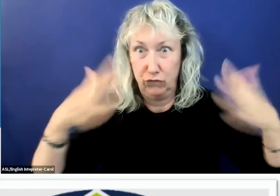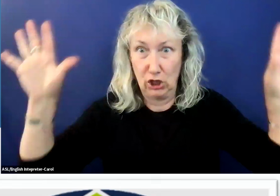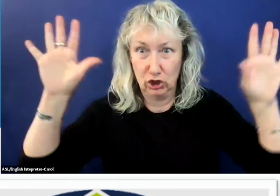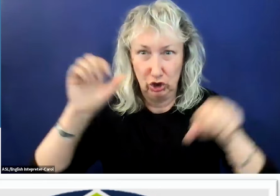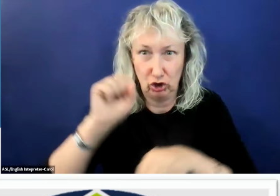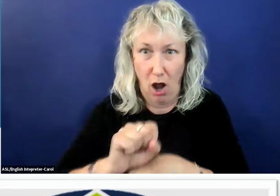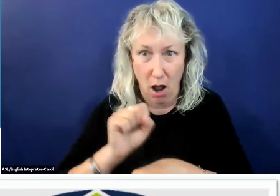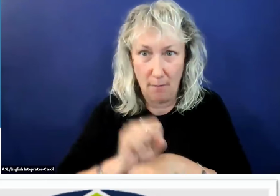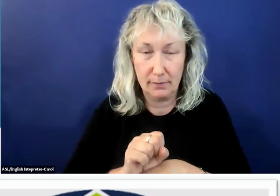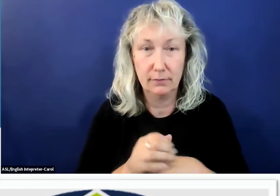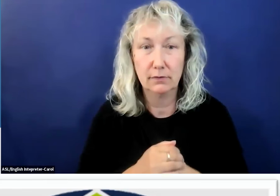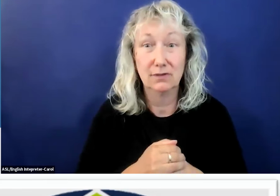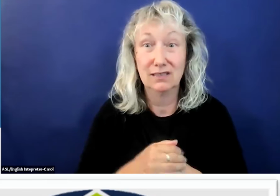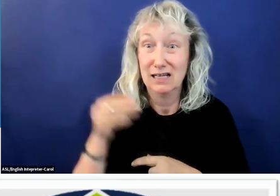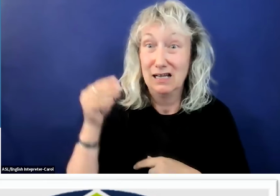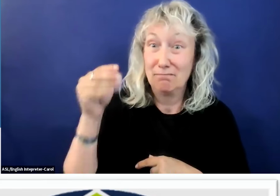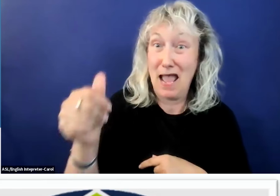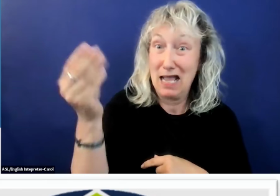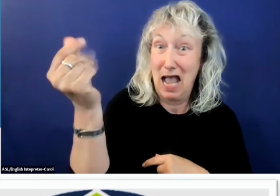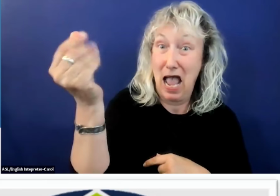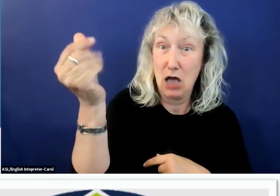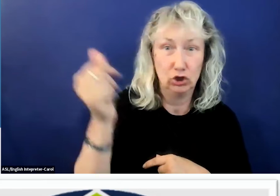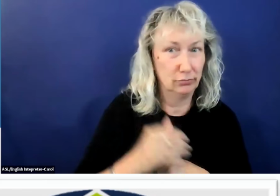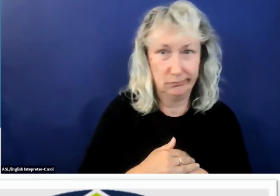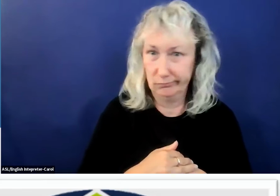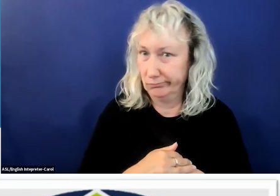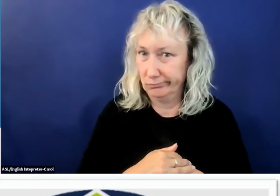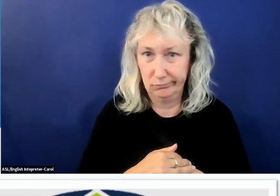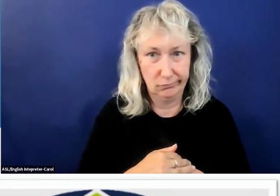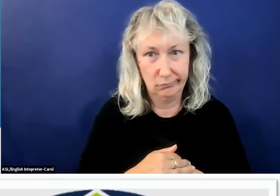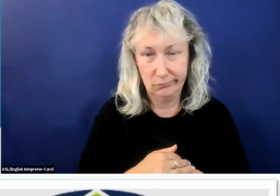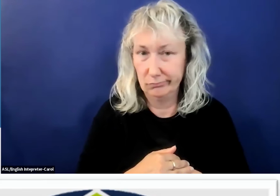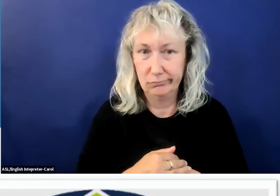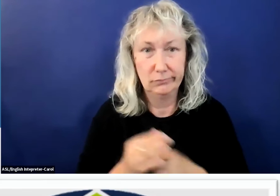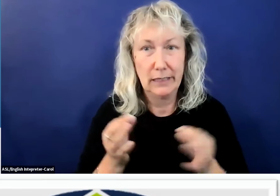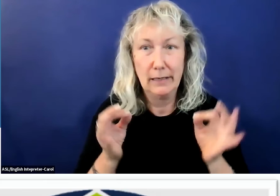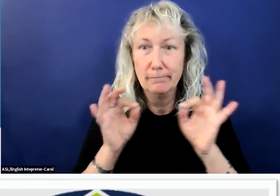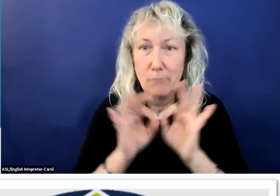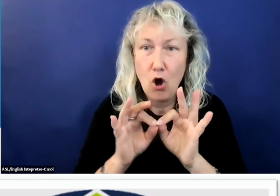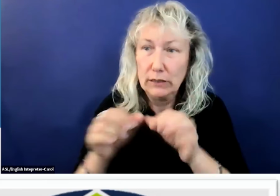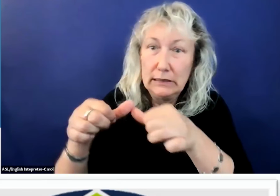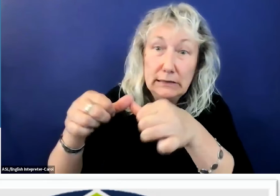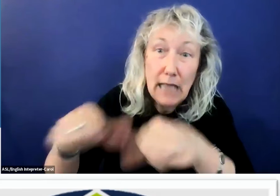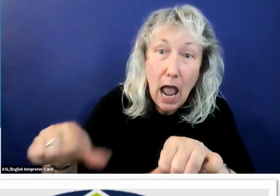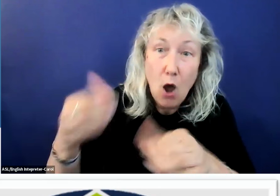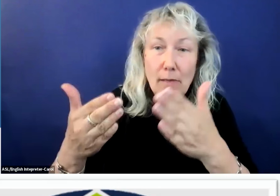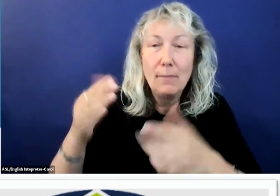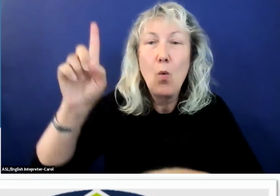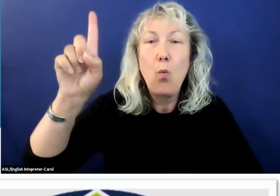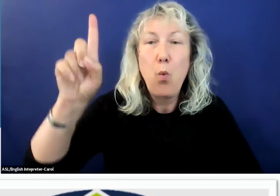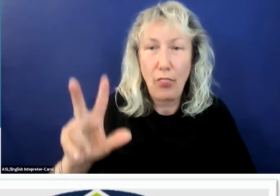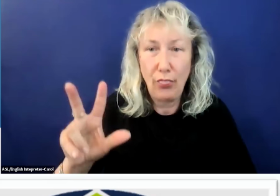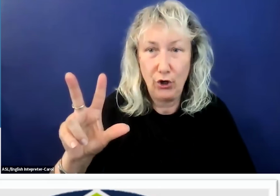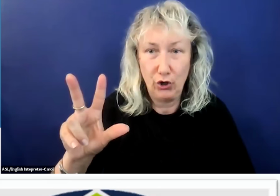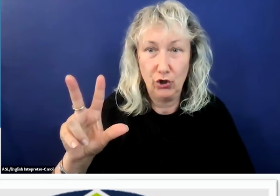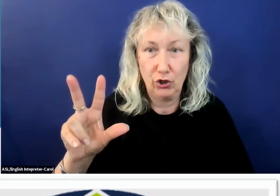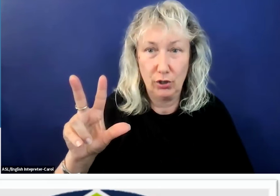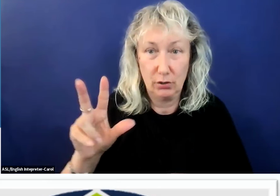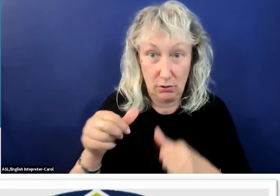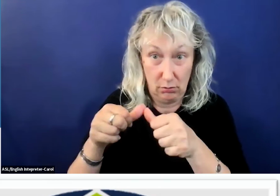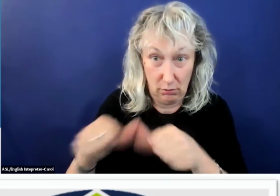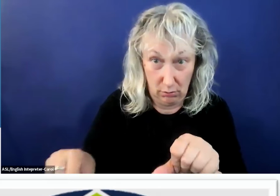cash. It's recommended that you pay a deposit of no more than 1/3 of the total cost before starting the